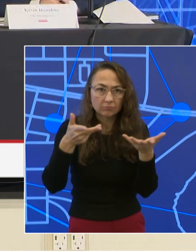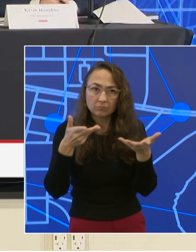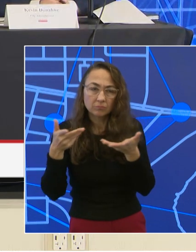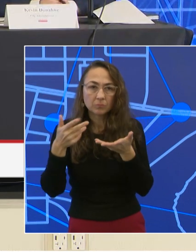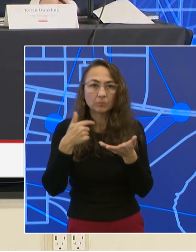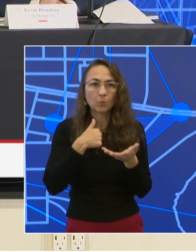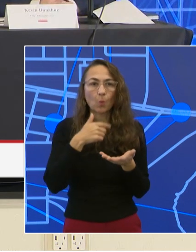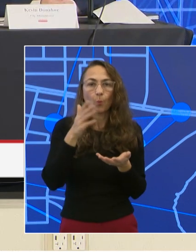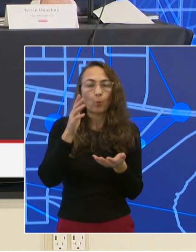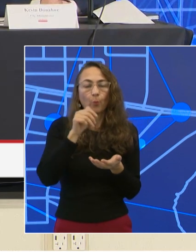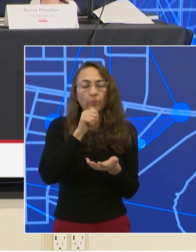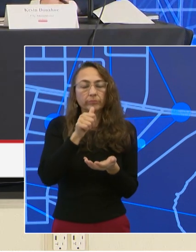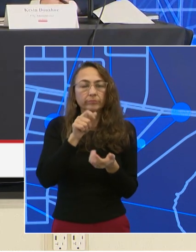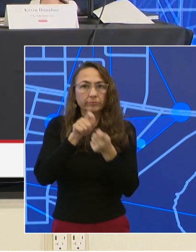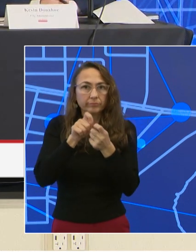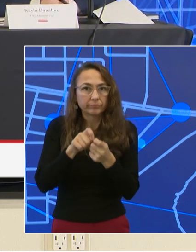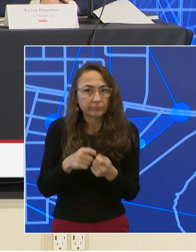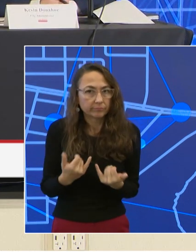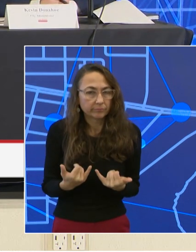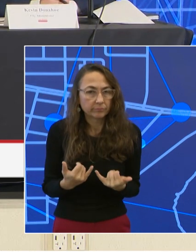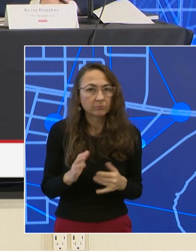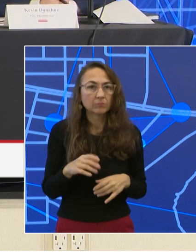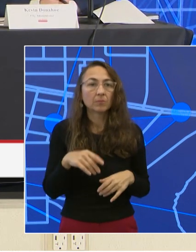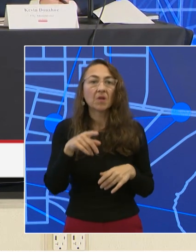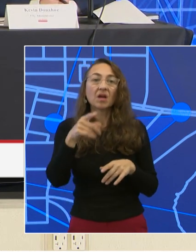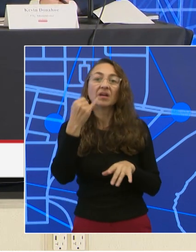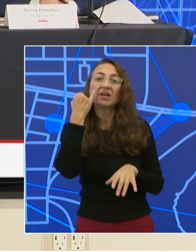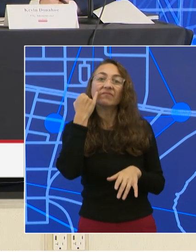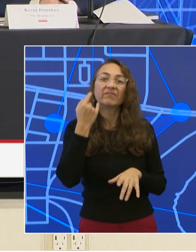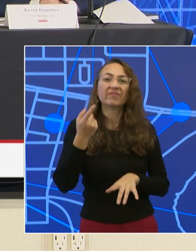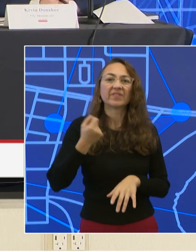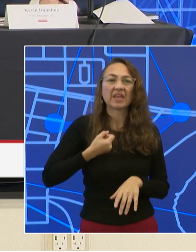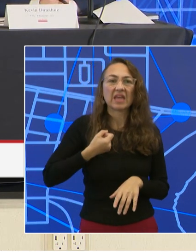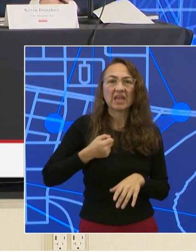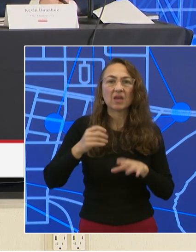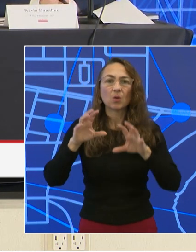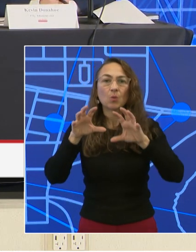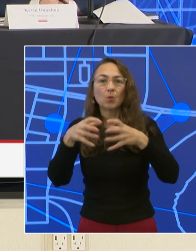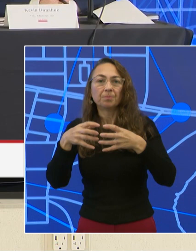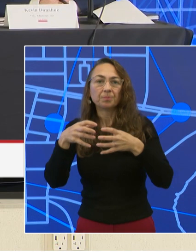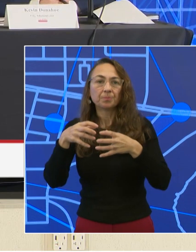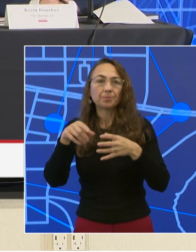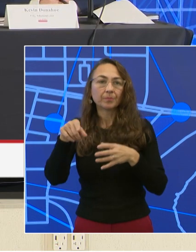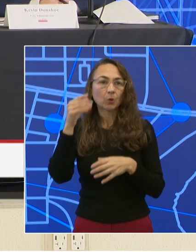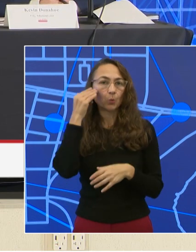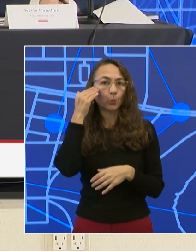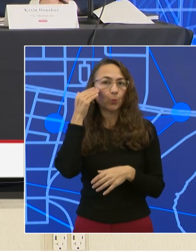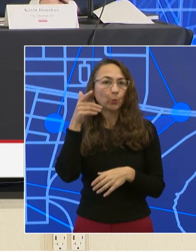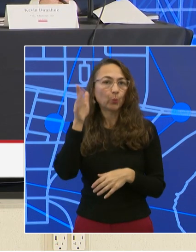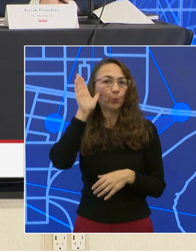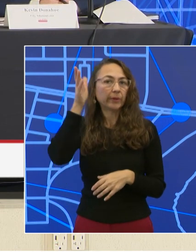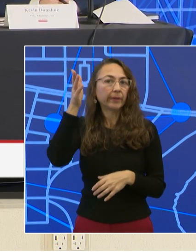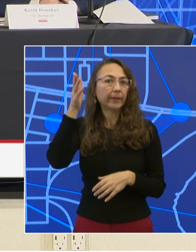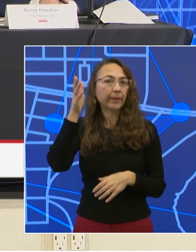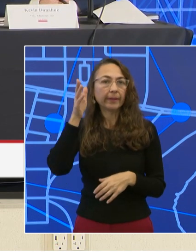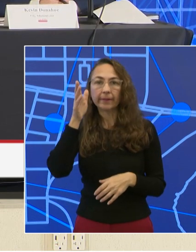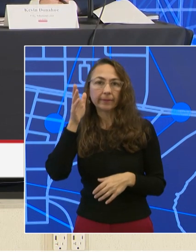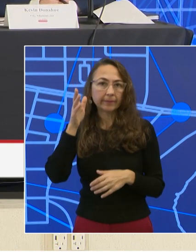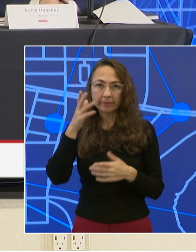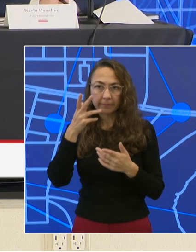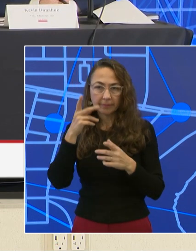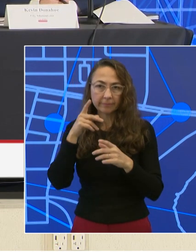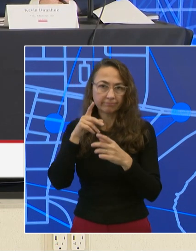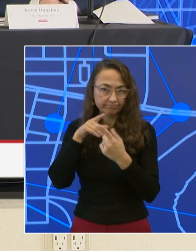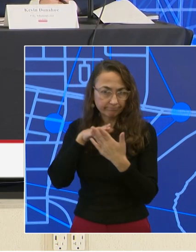focused on any group or gang that's coming into our city with respect to committing any type of violence or crime. And I can tell you we have